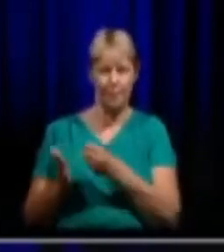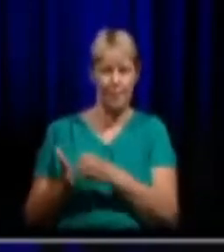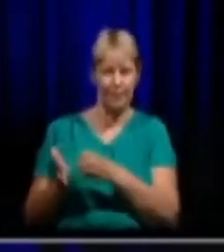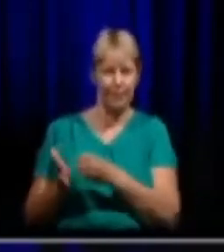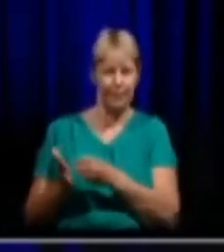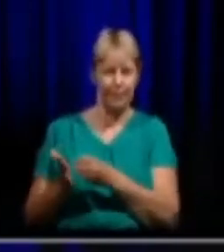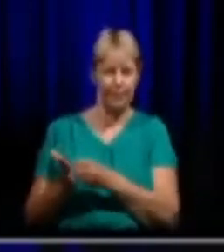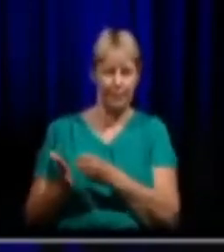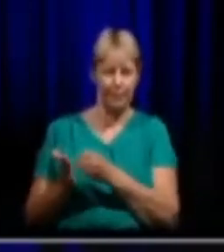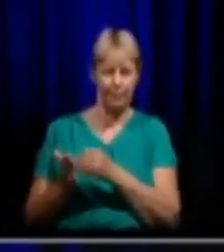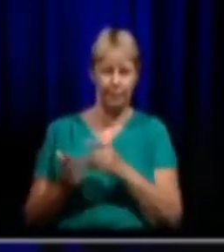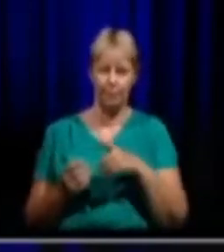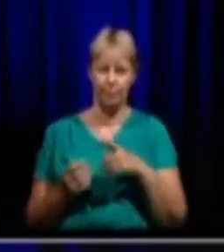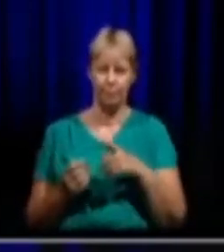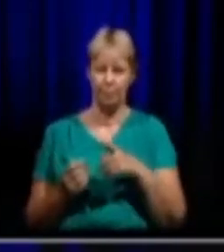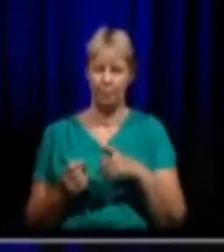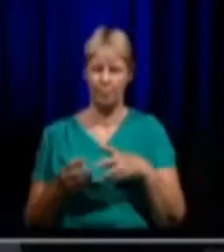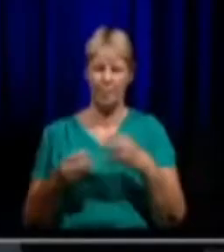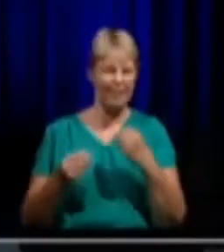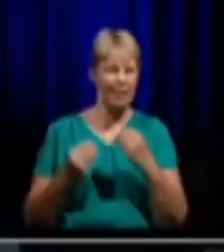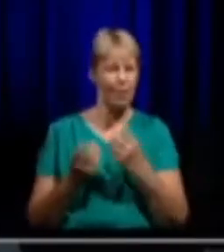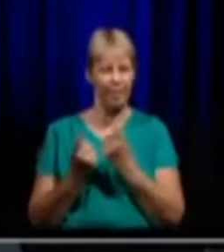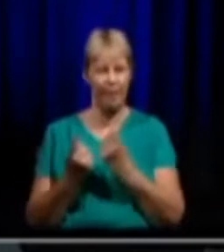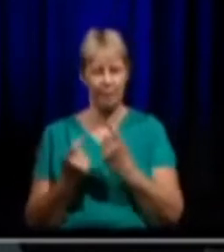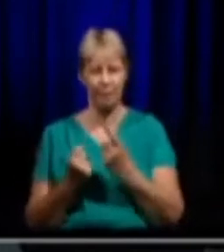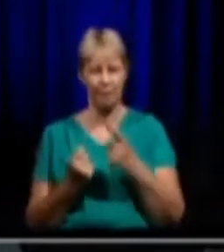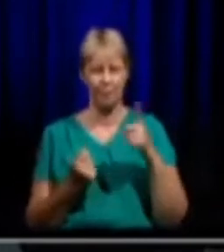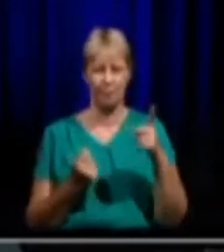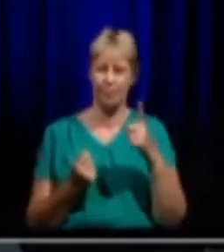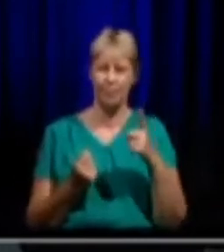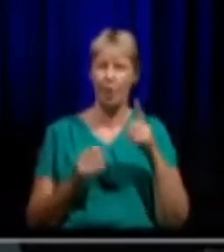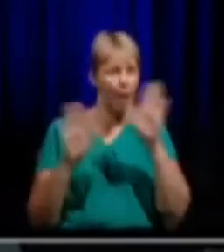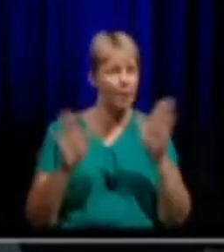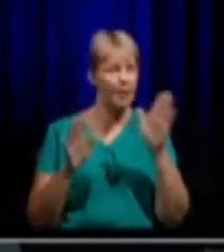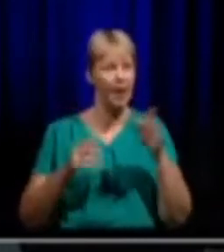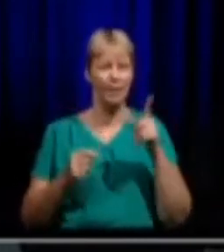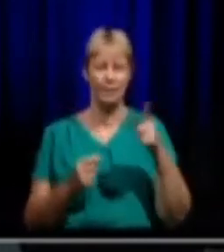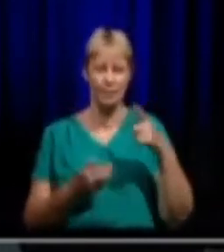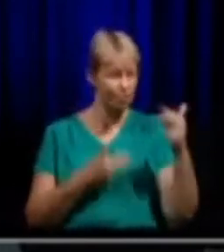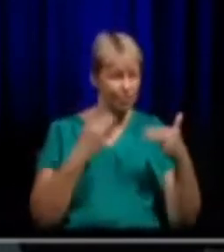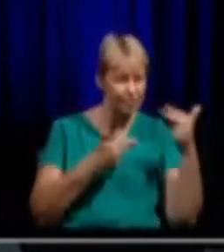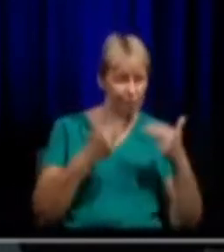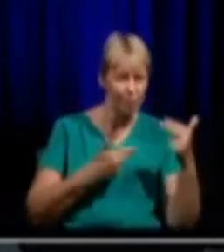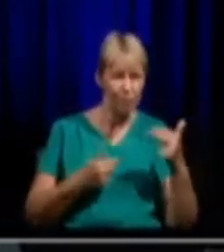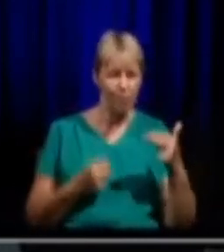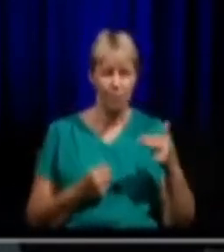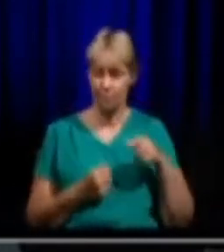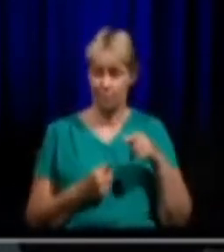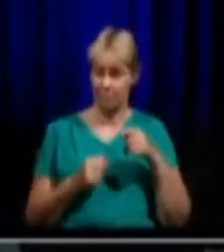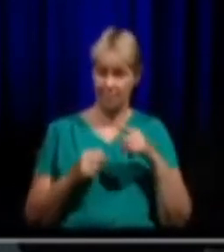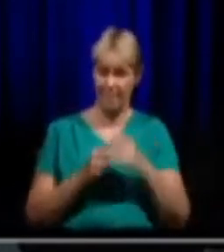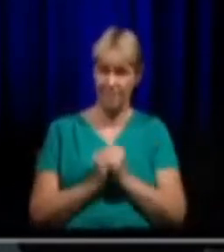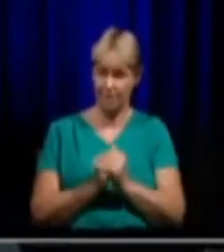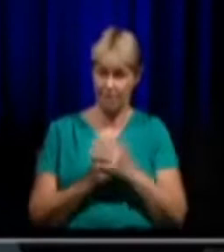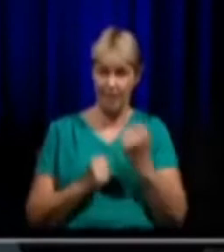acquire material things and go on flashy holidays and eat out at expensive restaurants, and they're our close network, they're our friends, then of